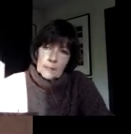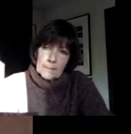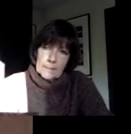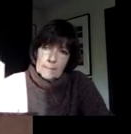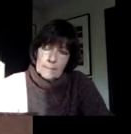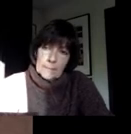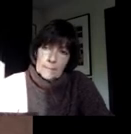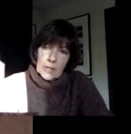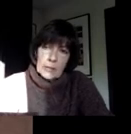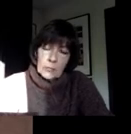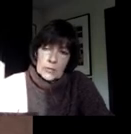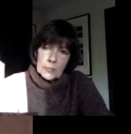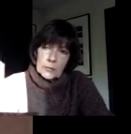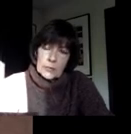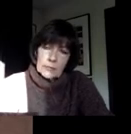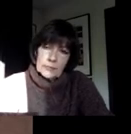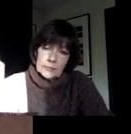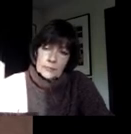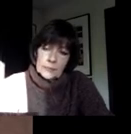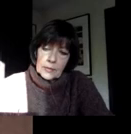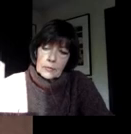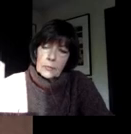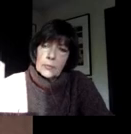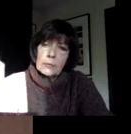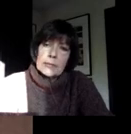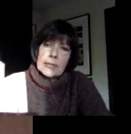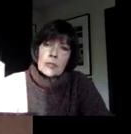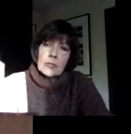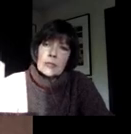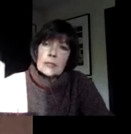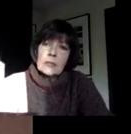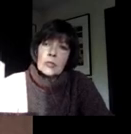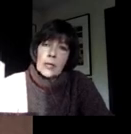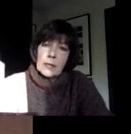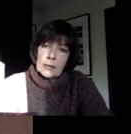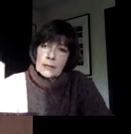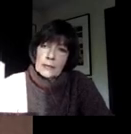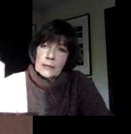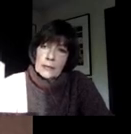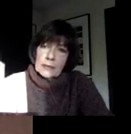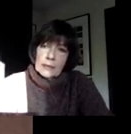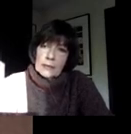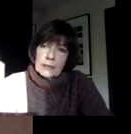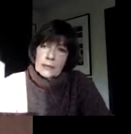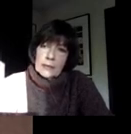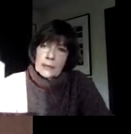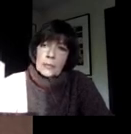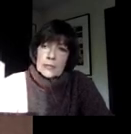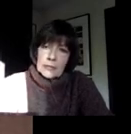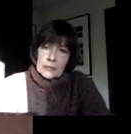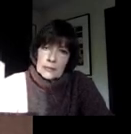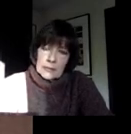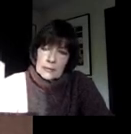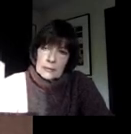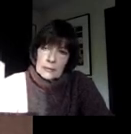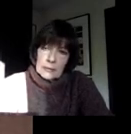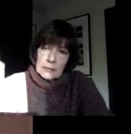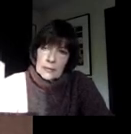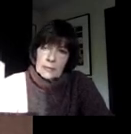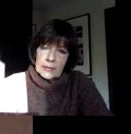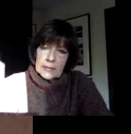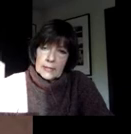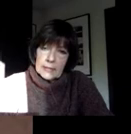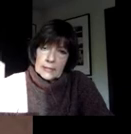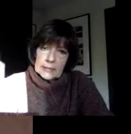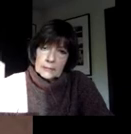sniffling and whispers. We were a nation in shock. Our president